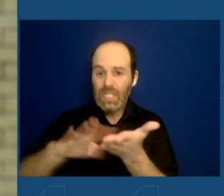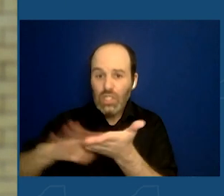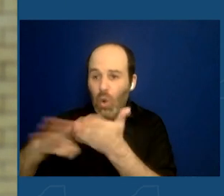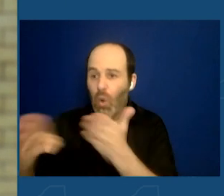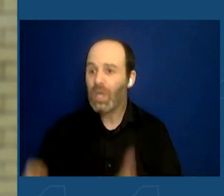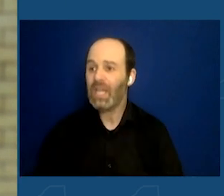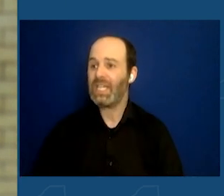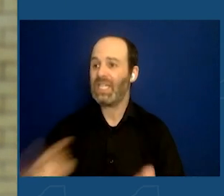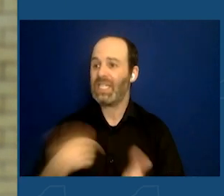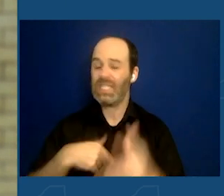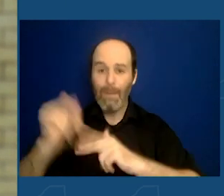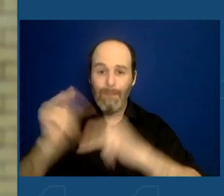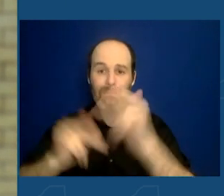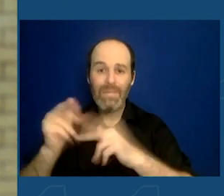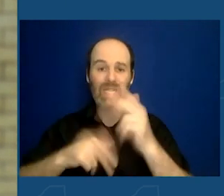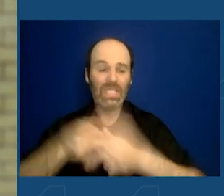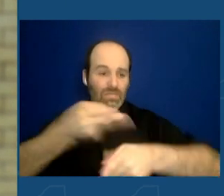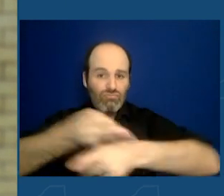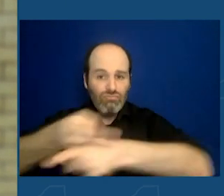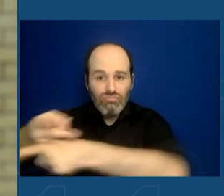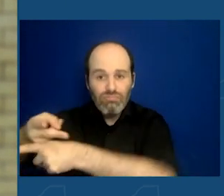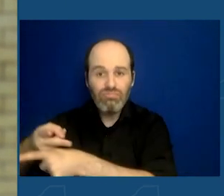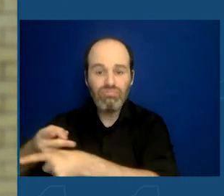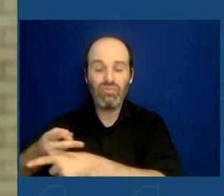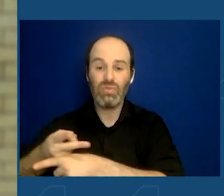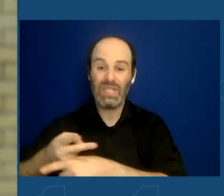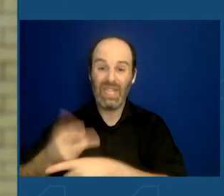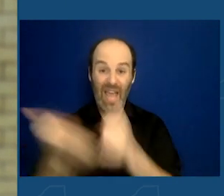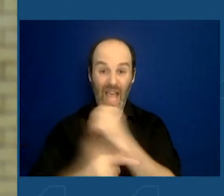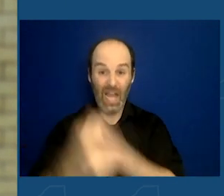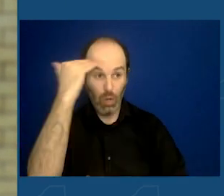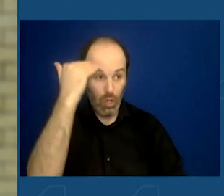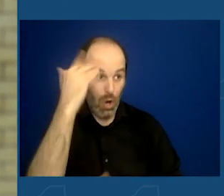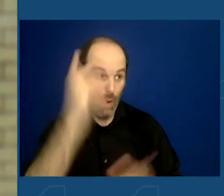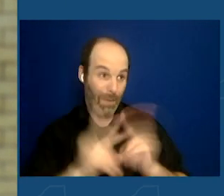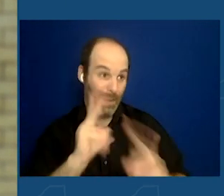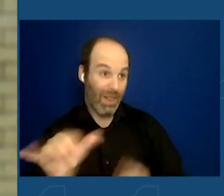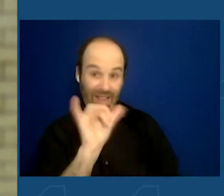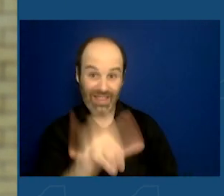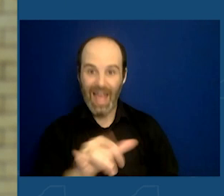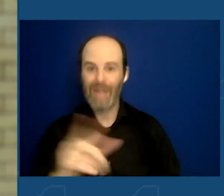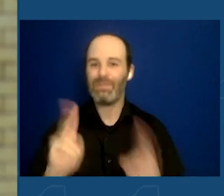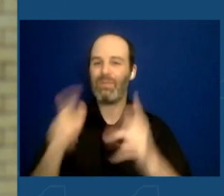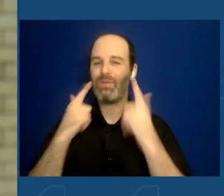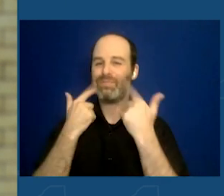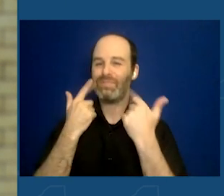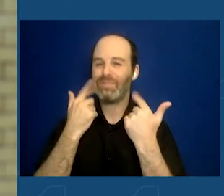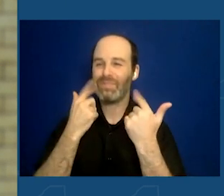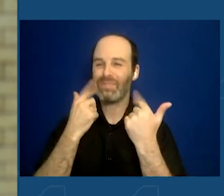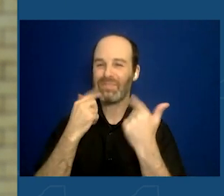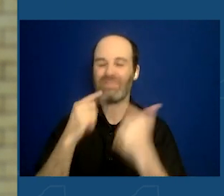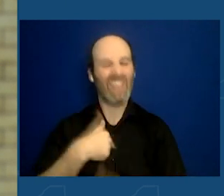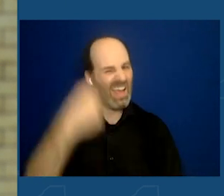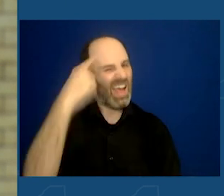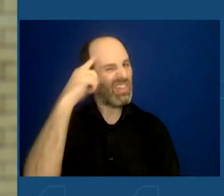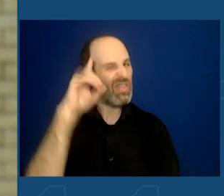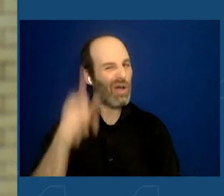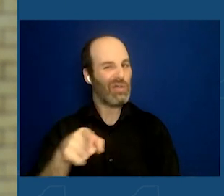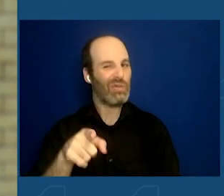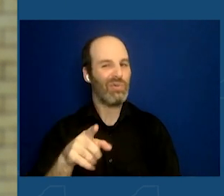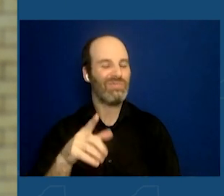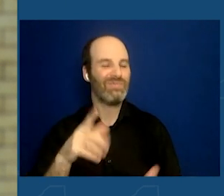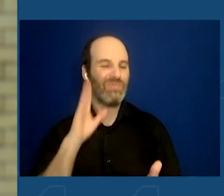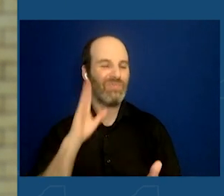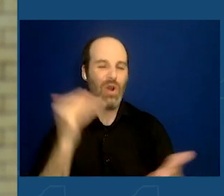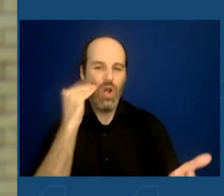building superintendents. Anybody know any of them? Thought you did. And to qualify, the